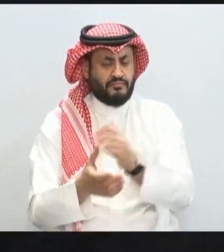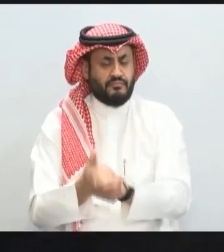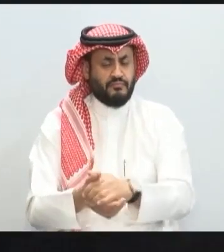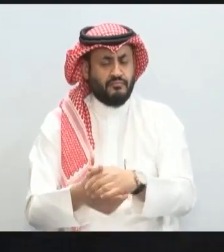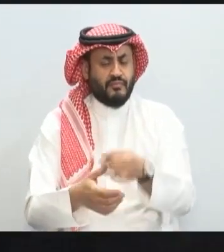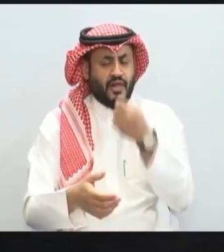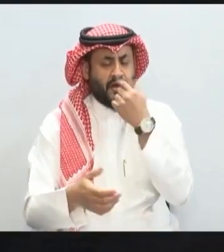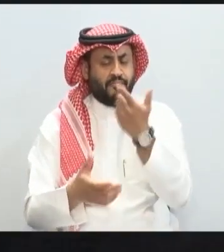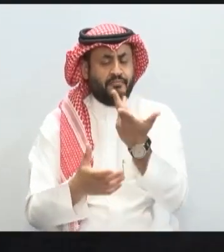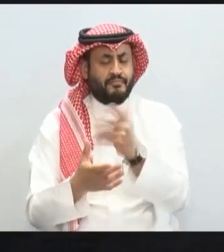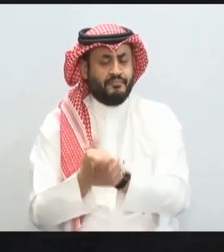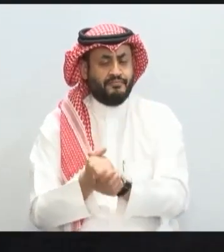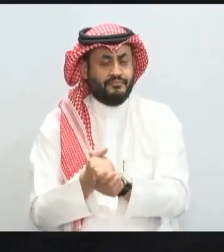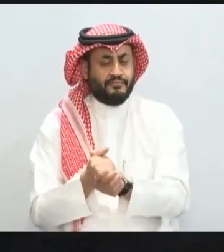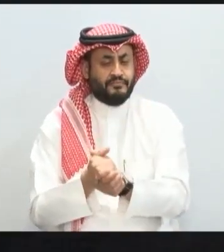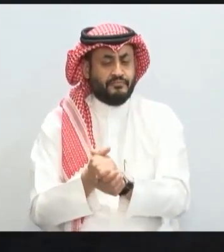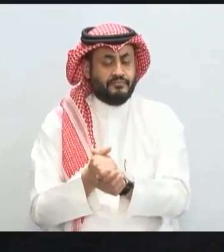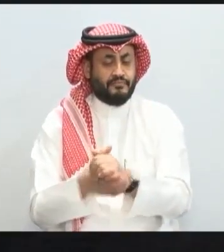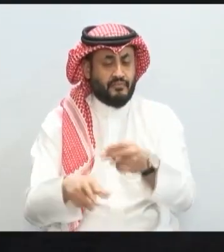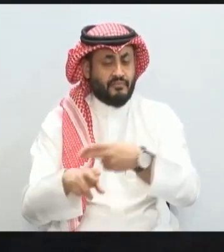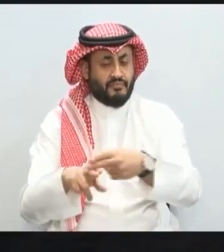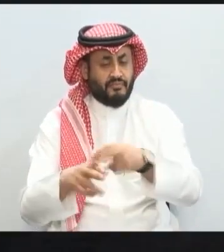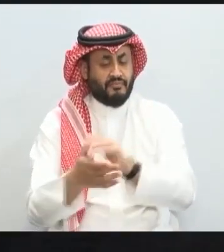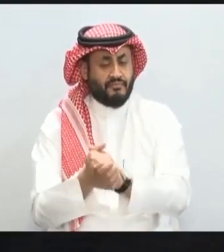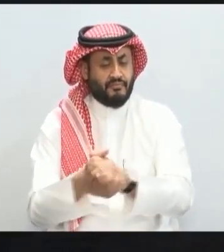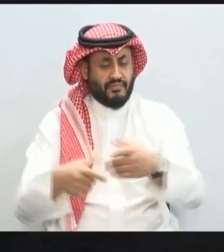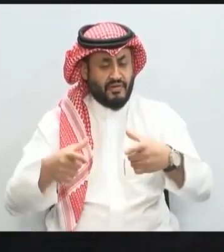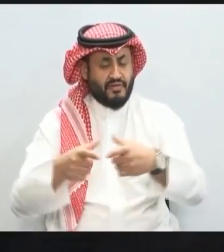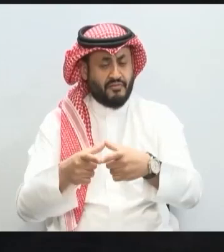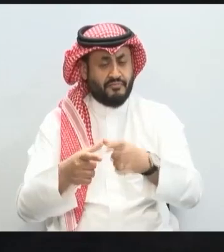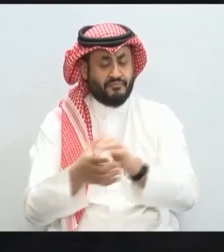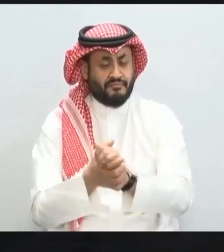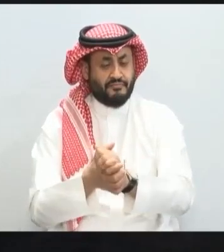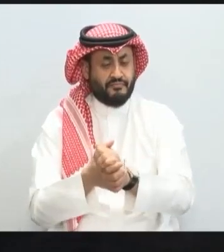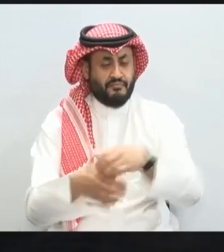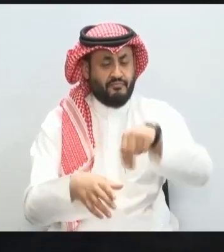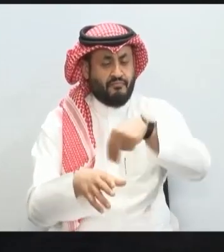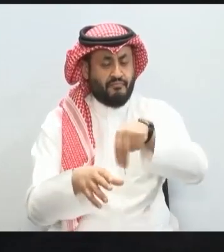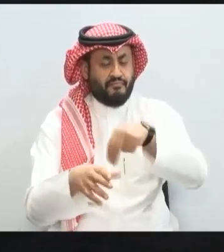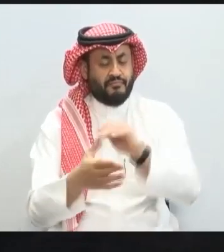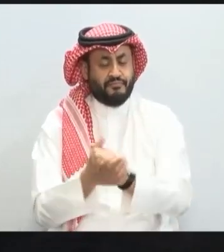dessert? Yes, chocolate and also